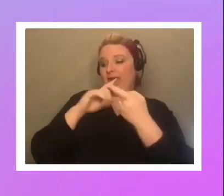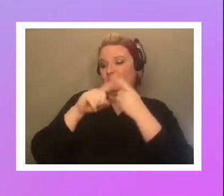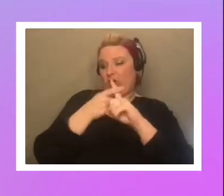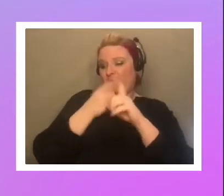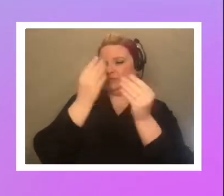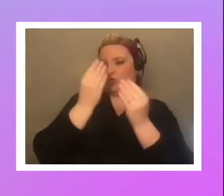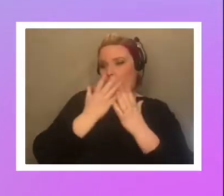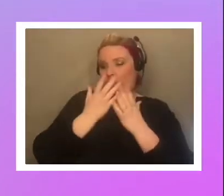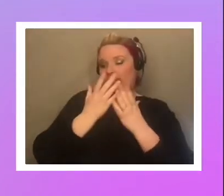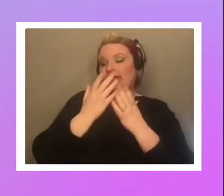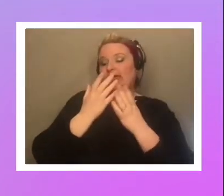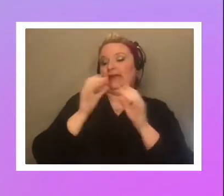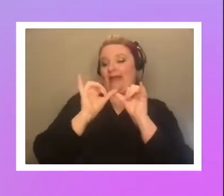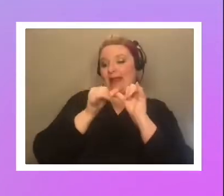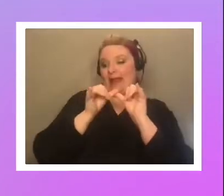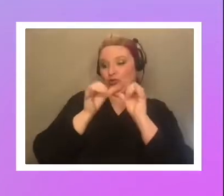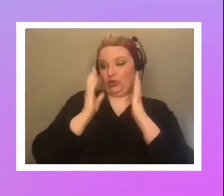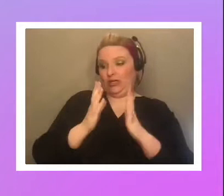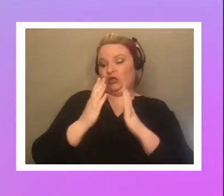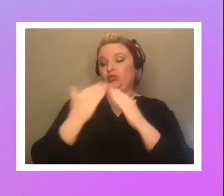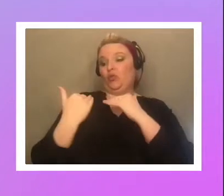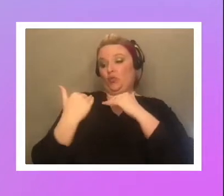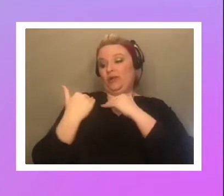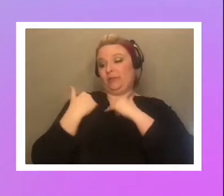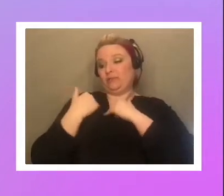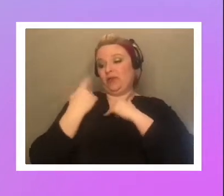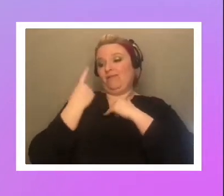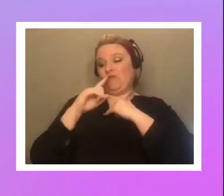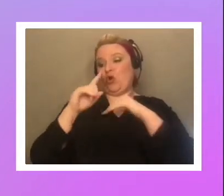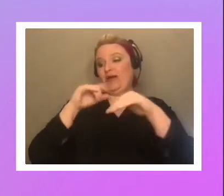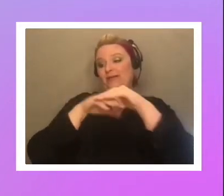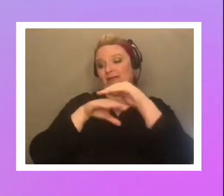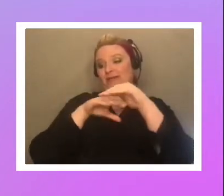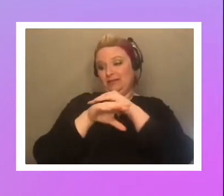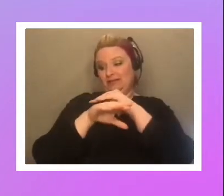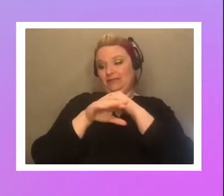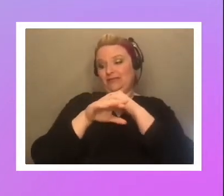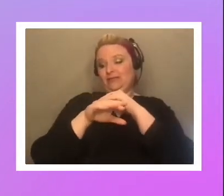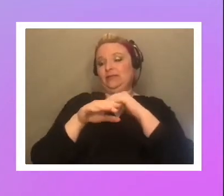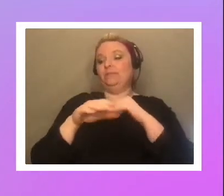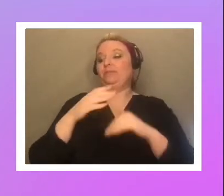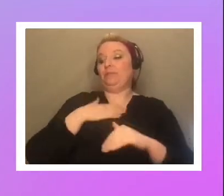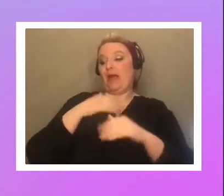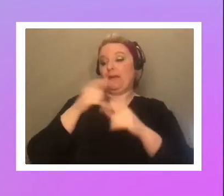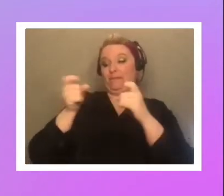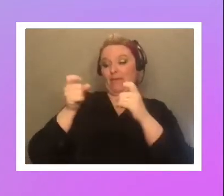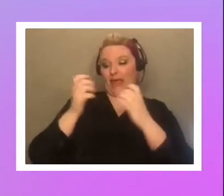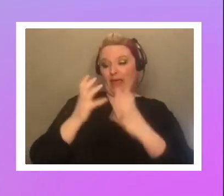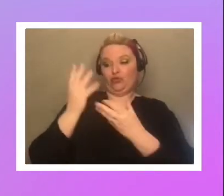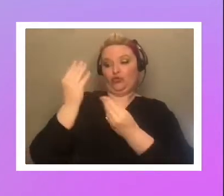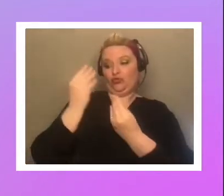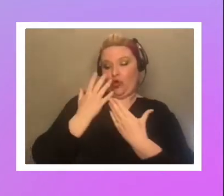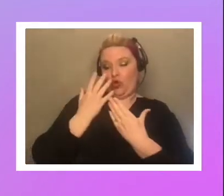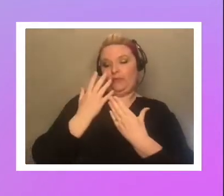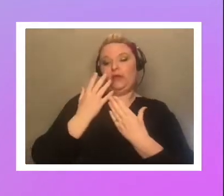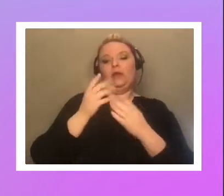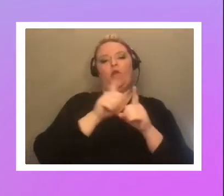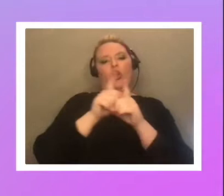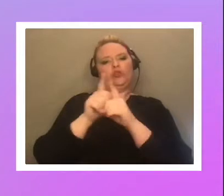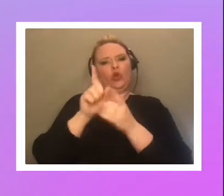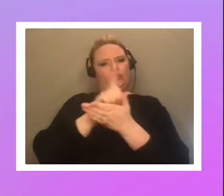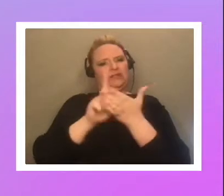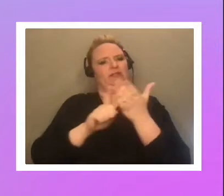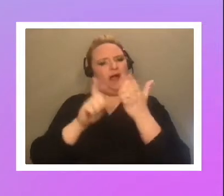say that engineers are responsible for accessibility. My manager says it's also designers